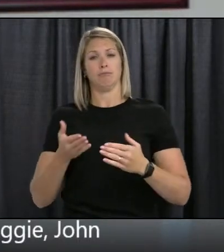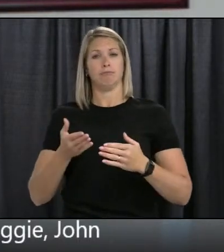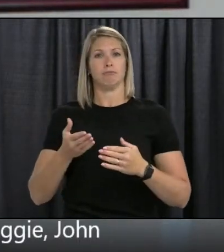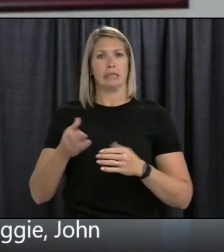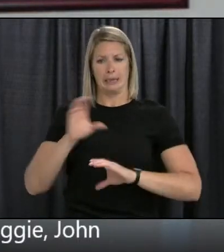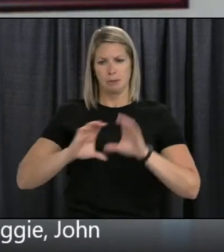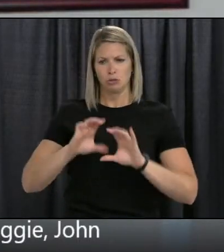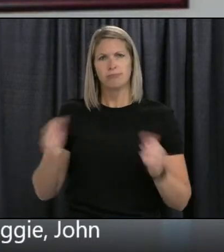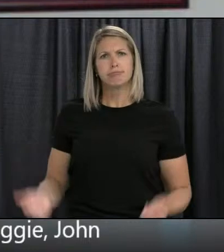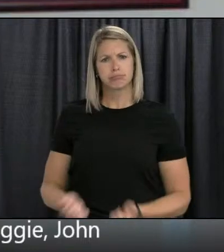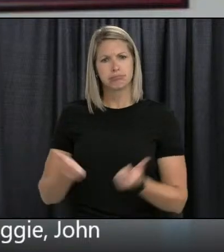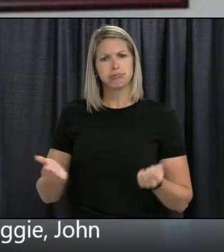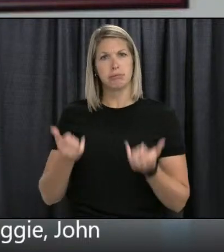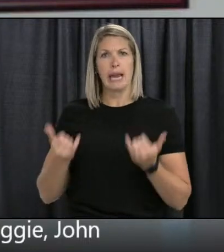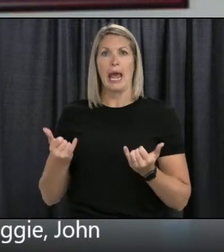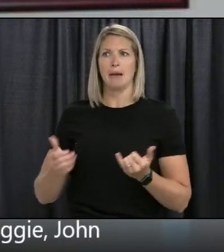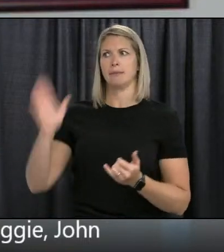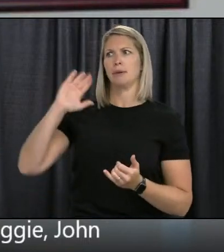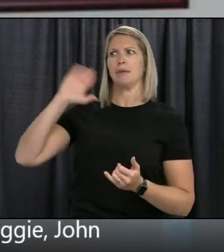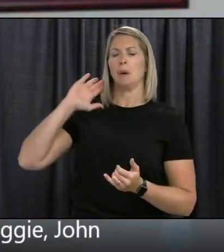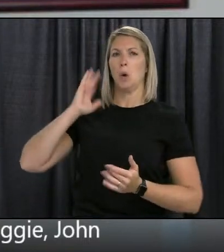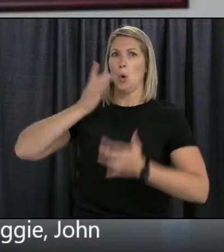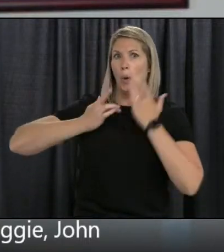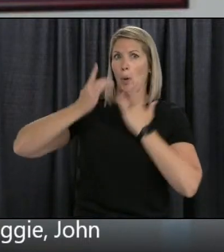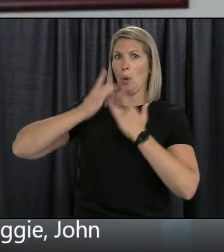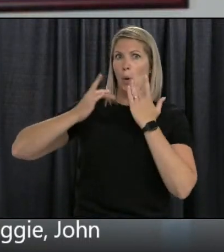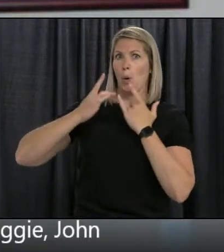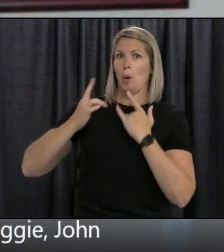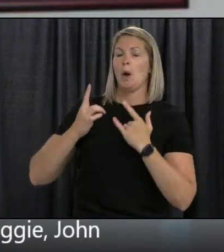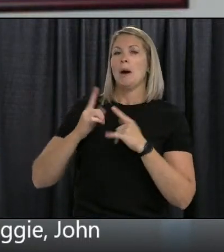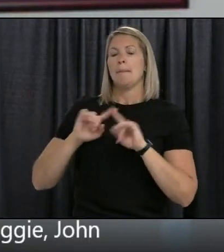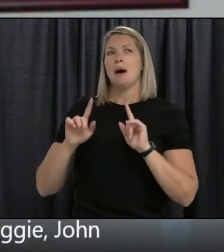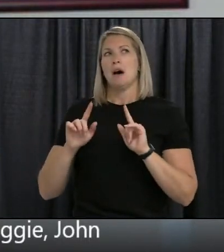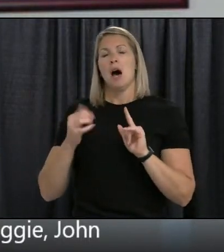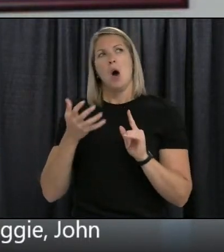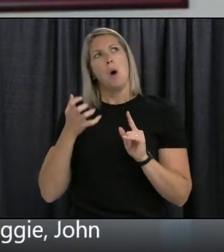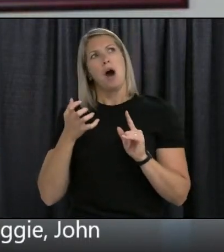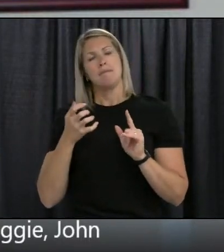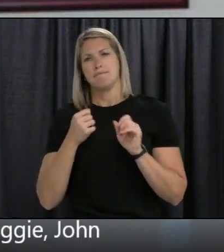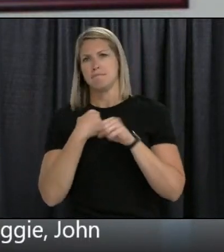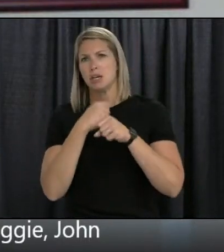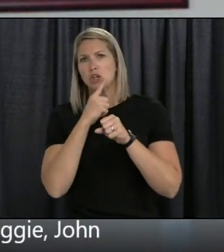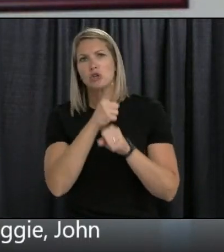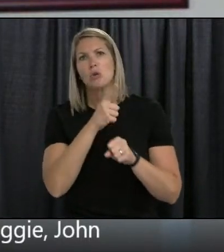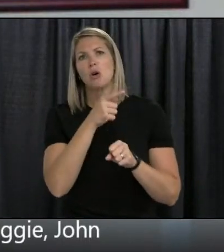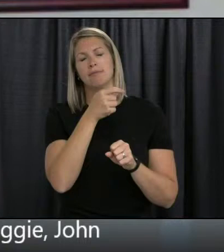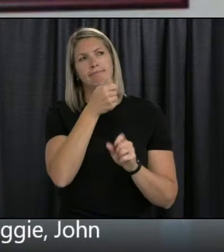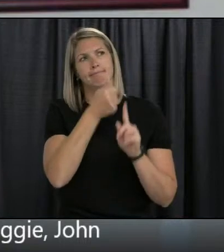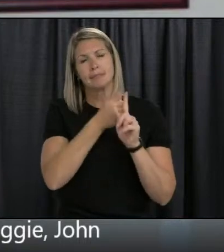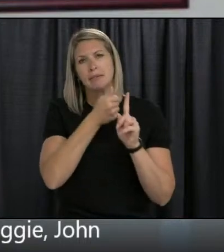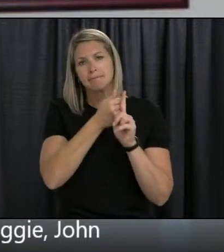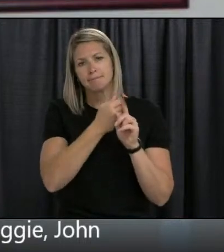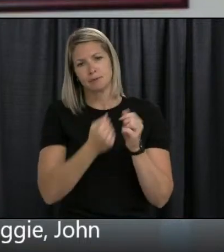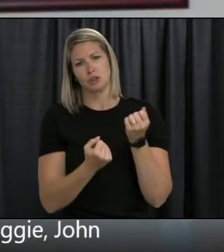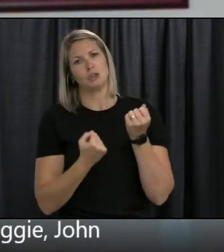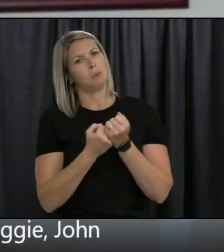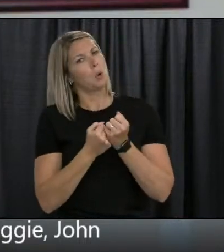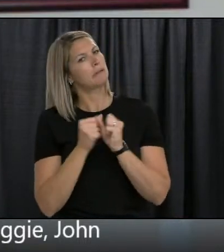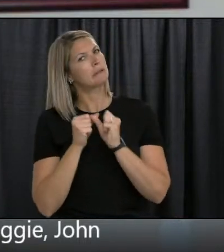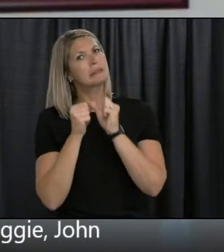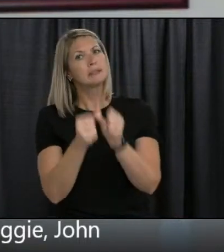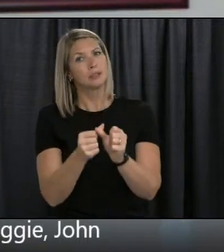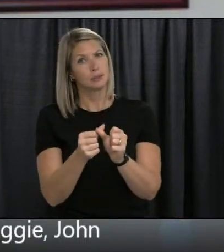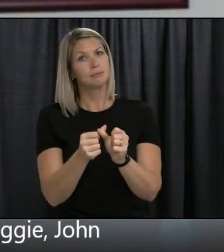I would look to further reassurance that support for those kind of issues would be